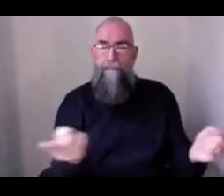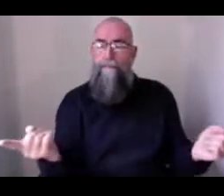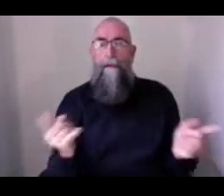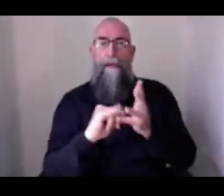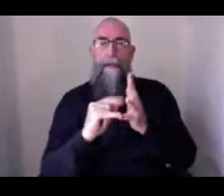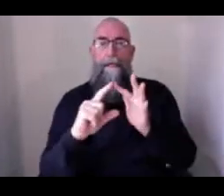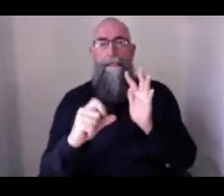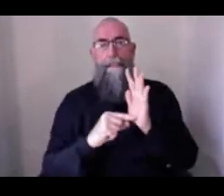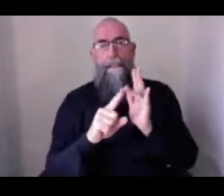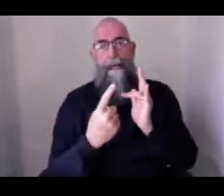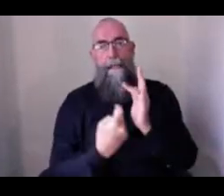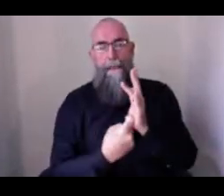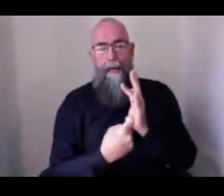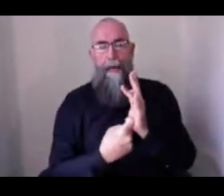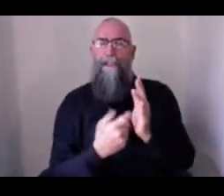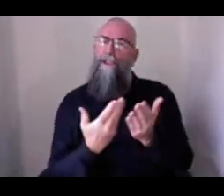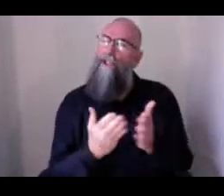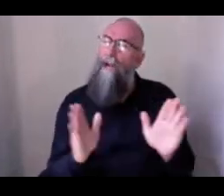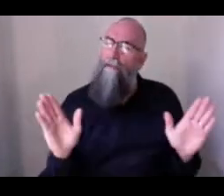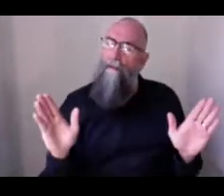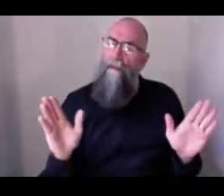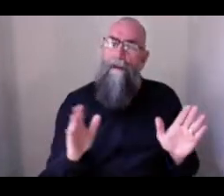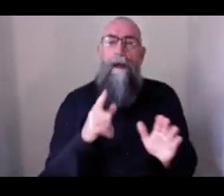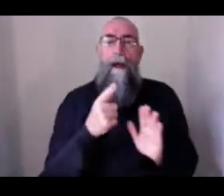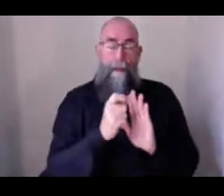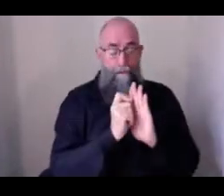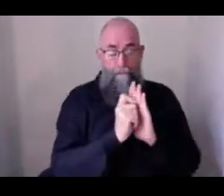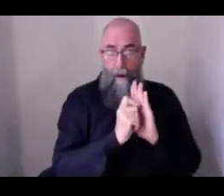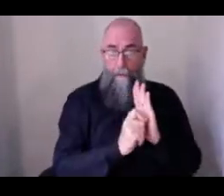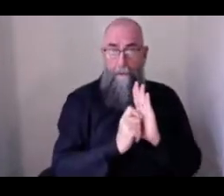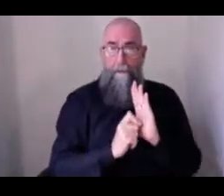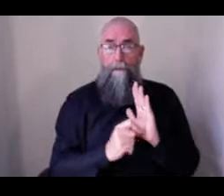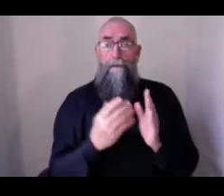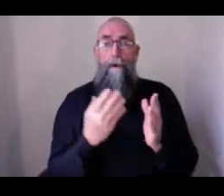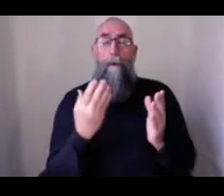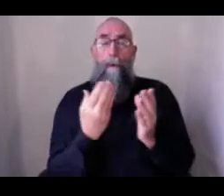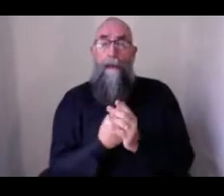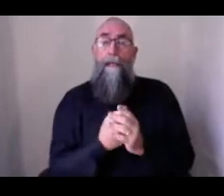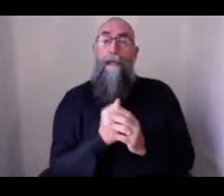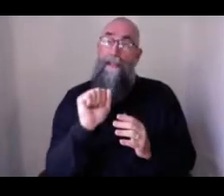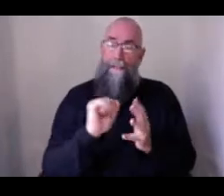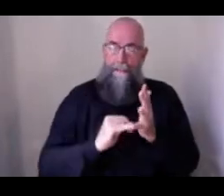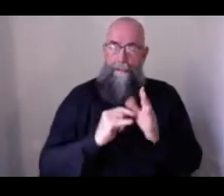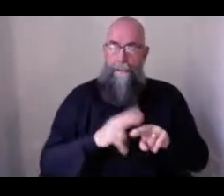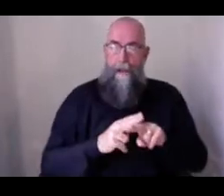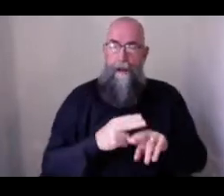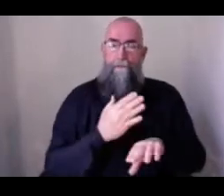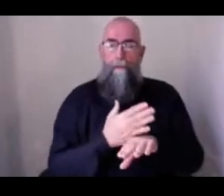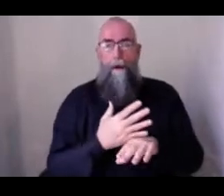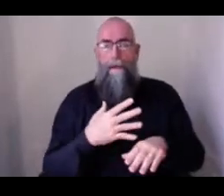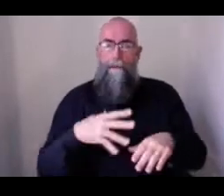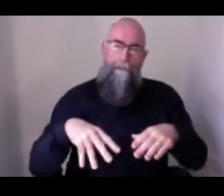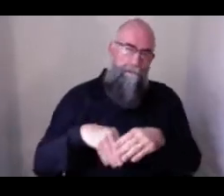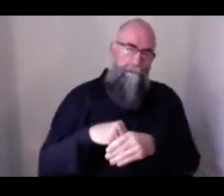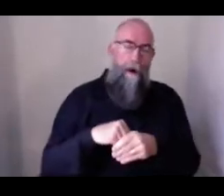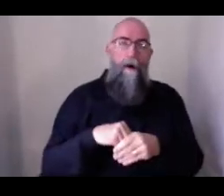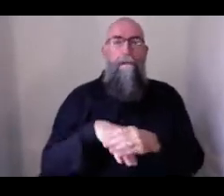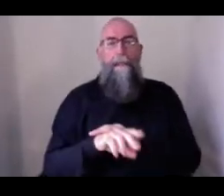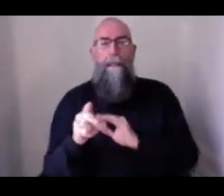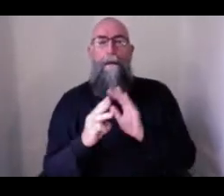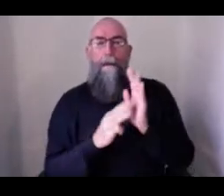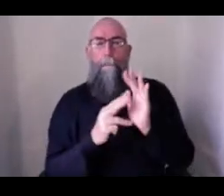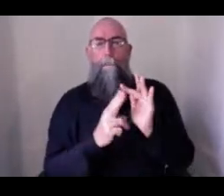sort of written internally with the expertise of staff internally, and then they're they're sent to the minister for